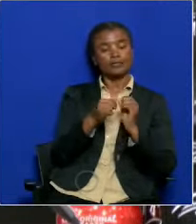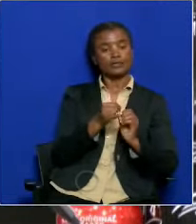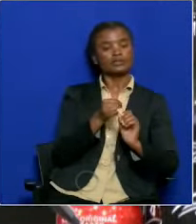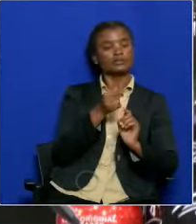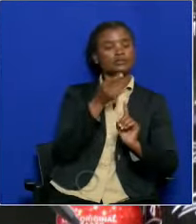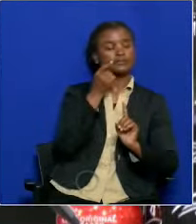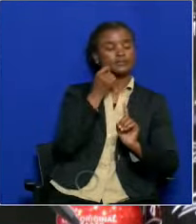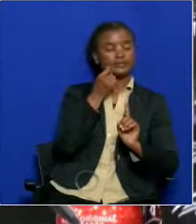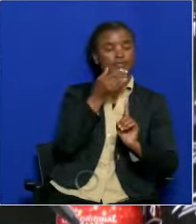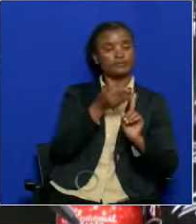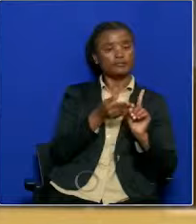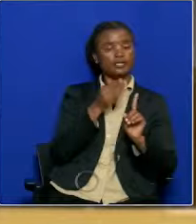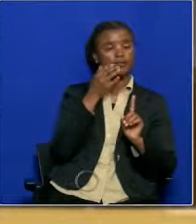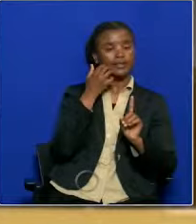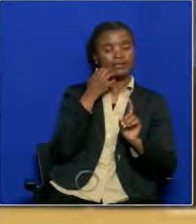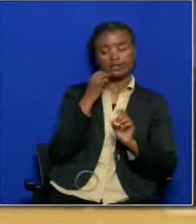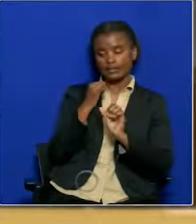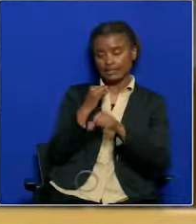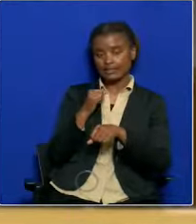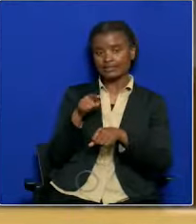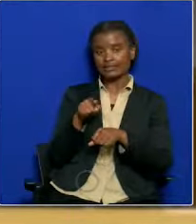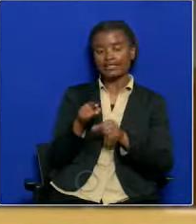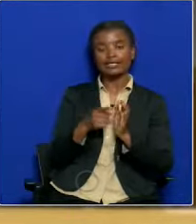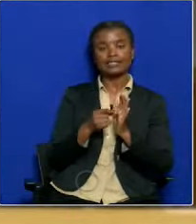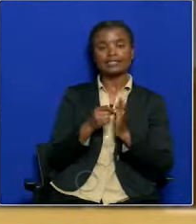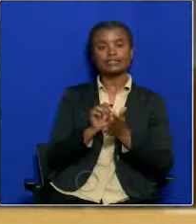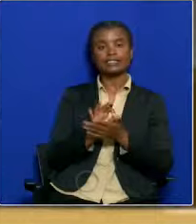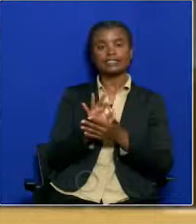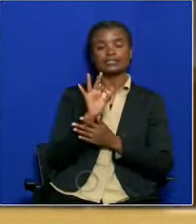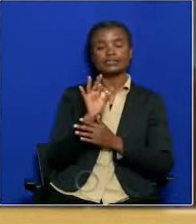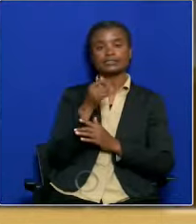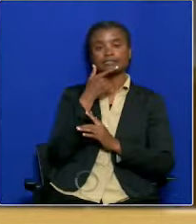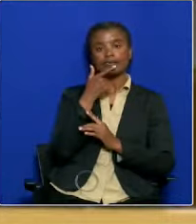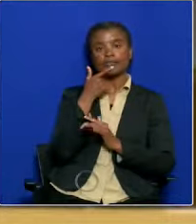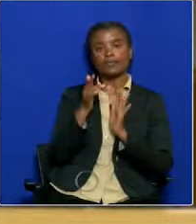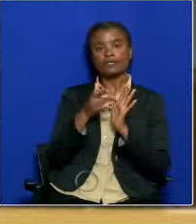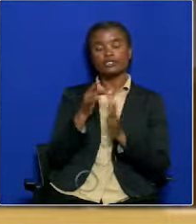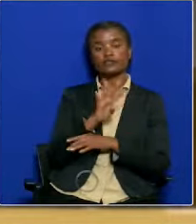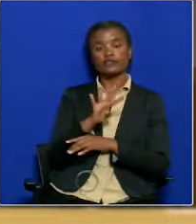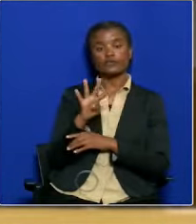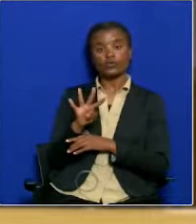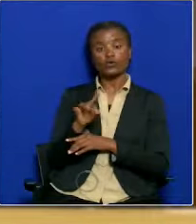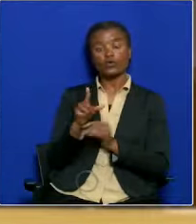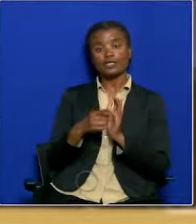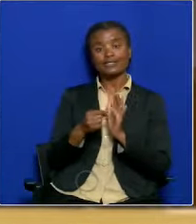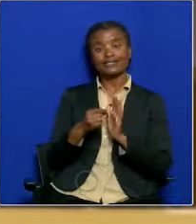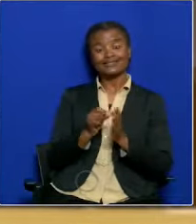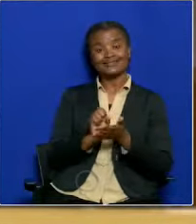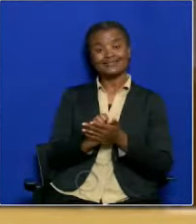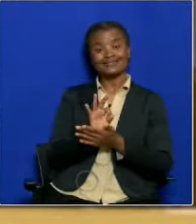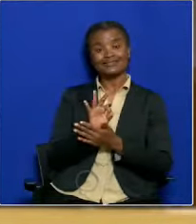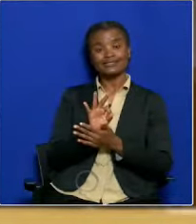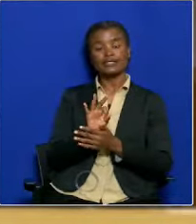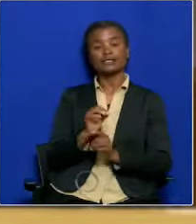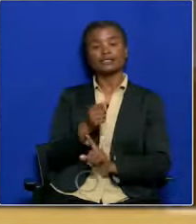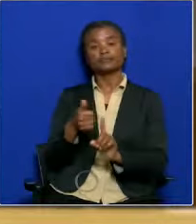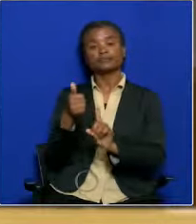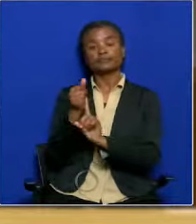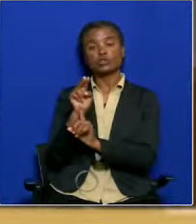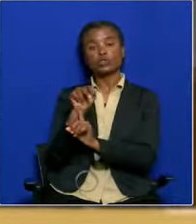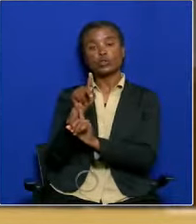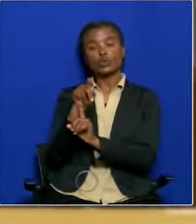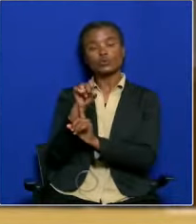13th of December, back to page 44, on the 13th, Sergeant Nkosi sends you something.